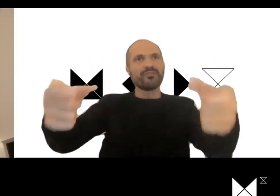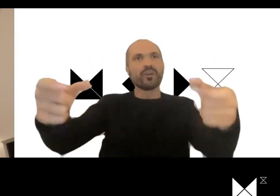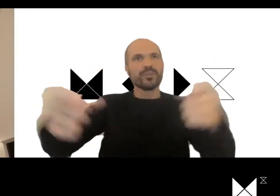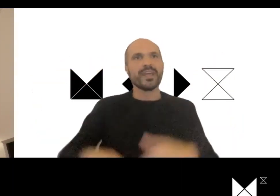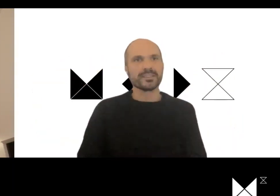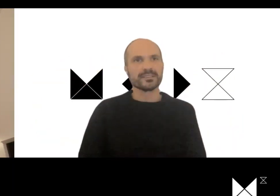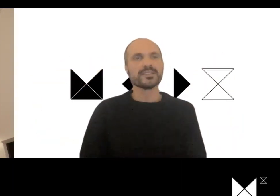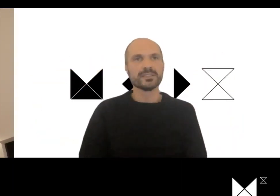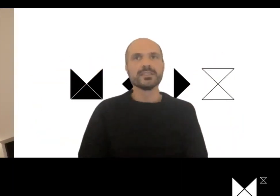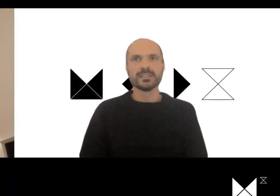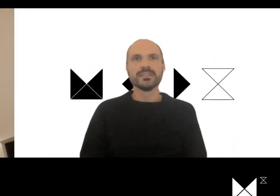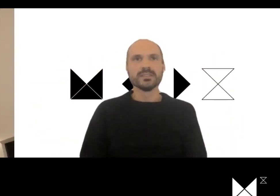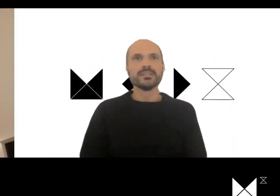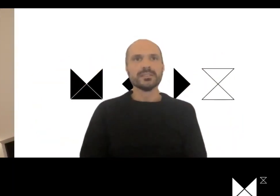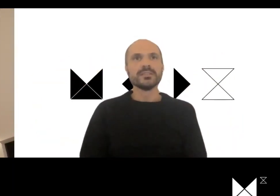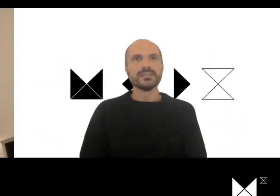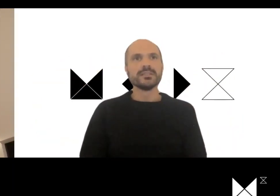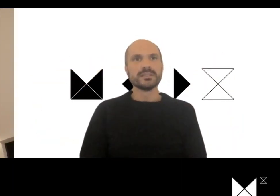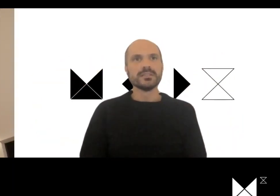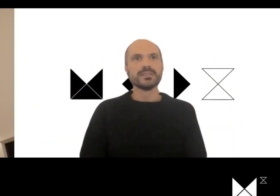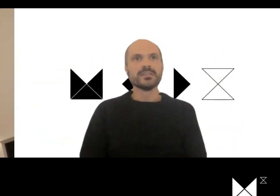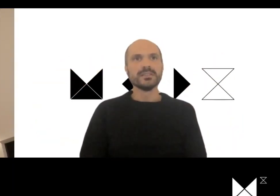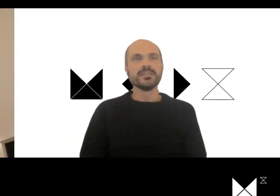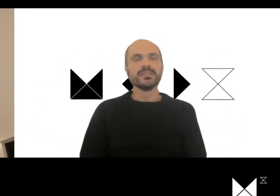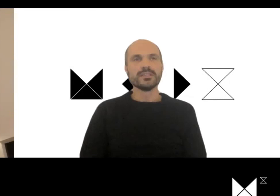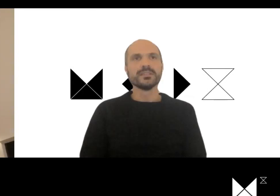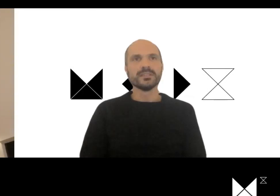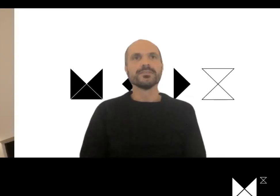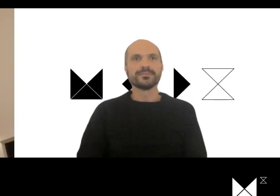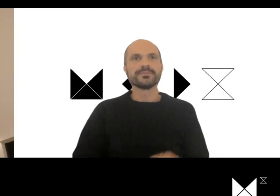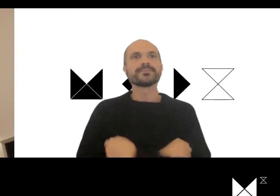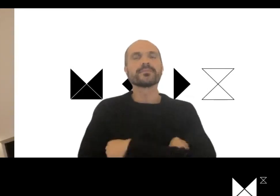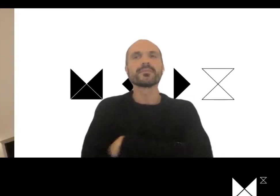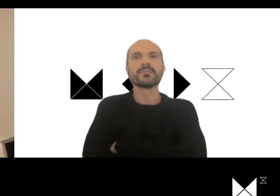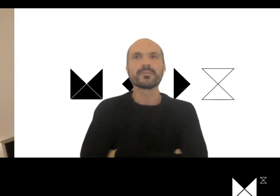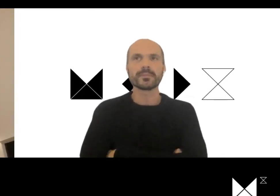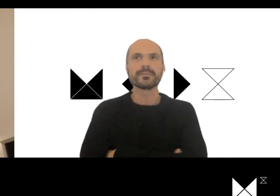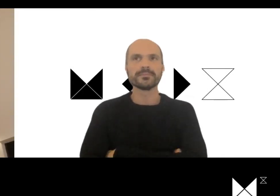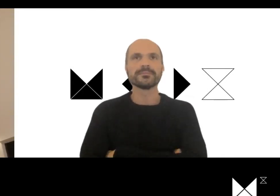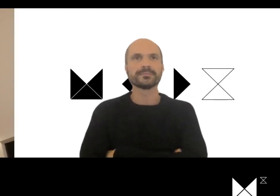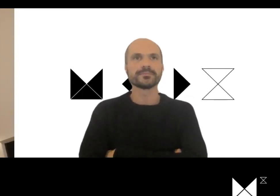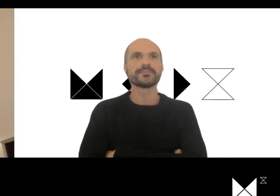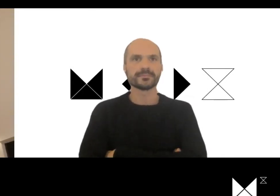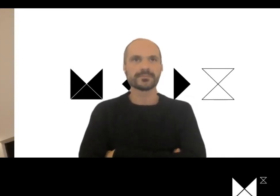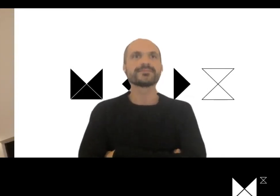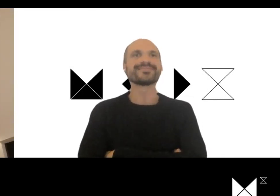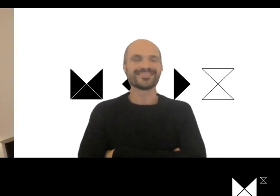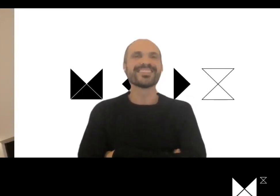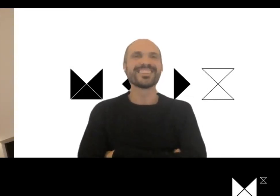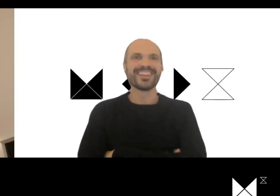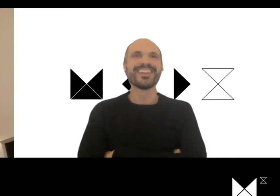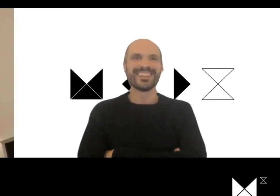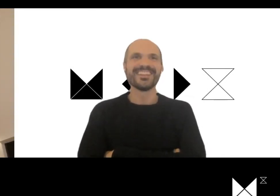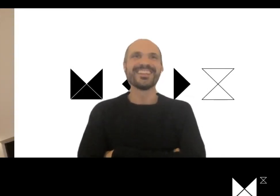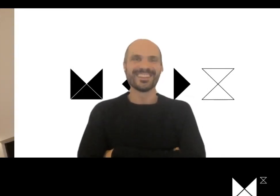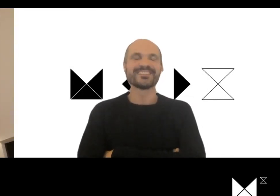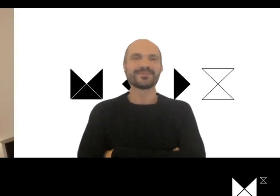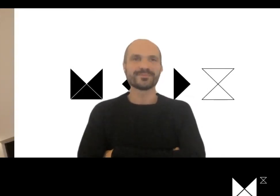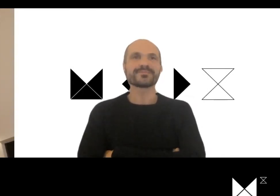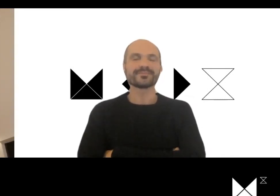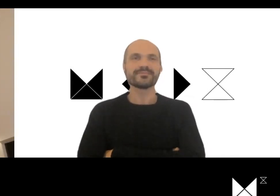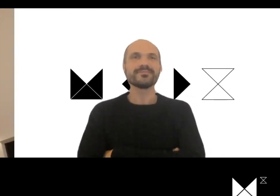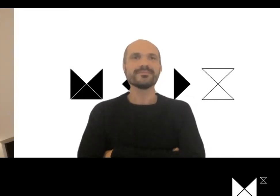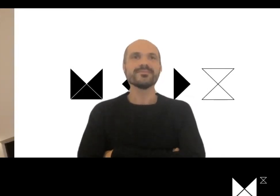building informed the next. Yeah, you could really see the difference between the customers in the first house and already in the second